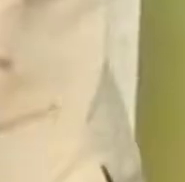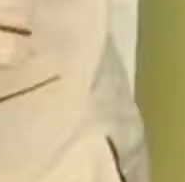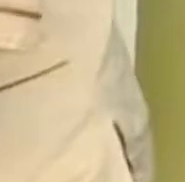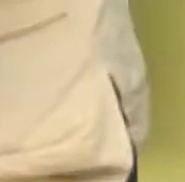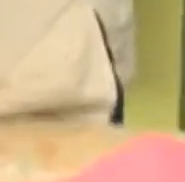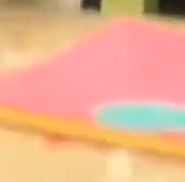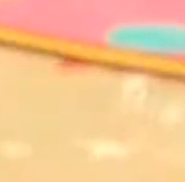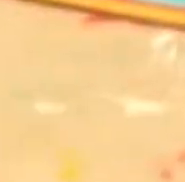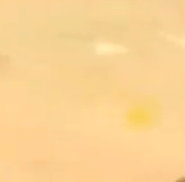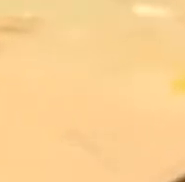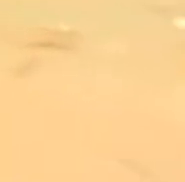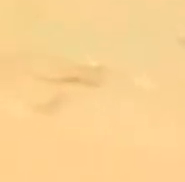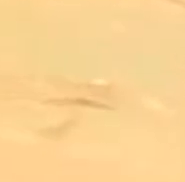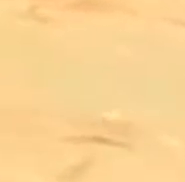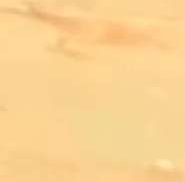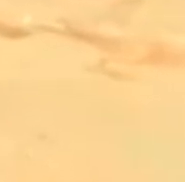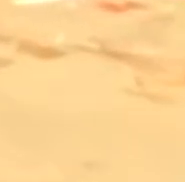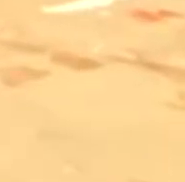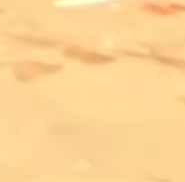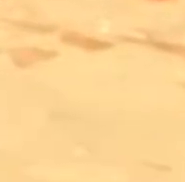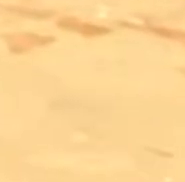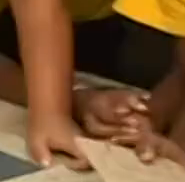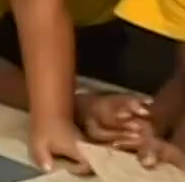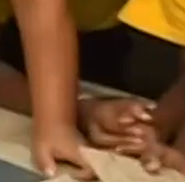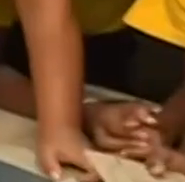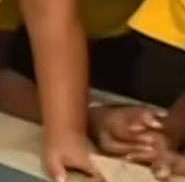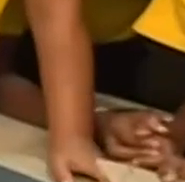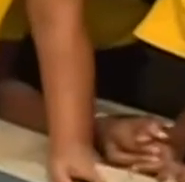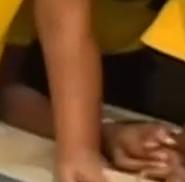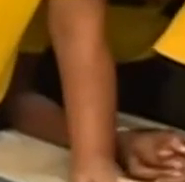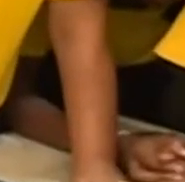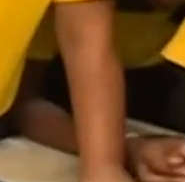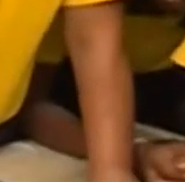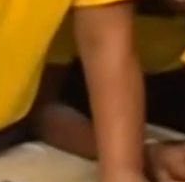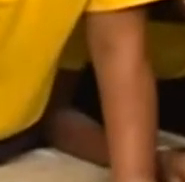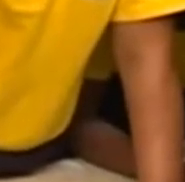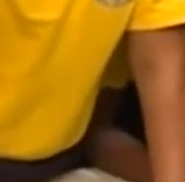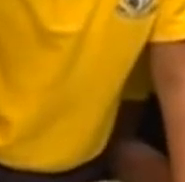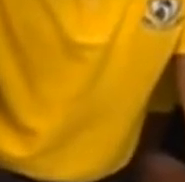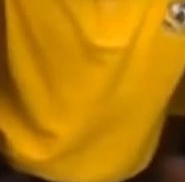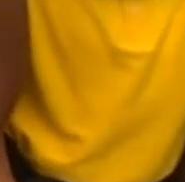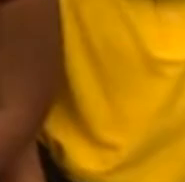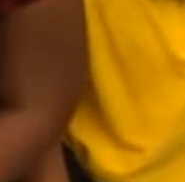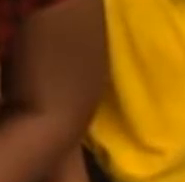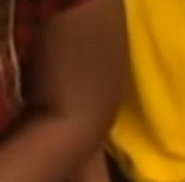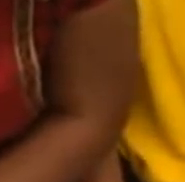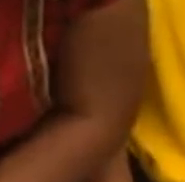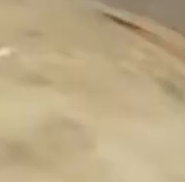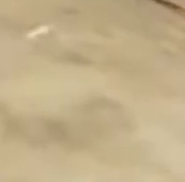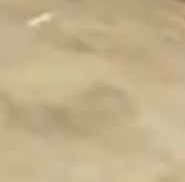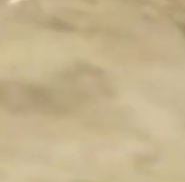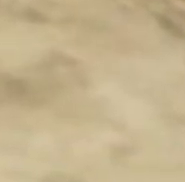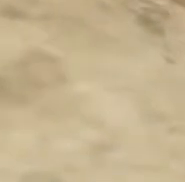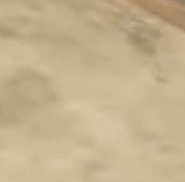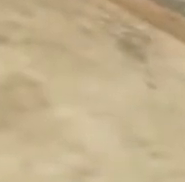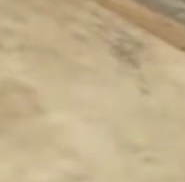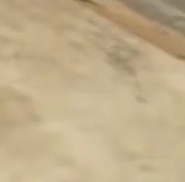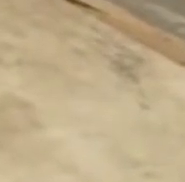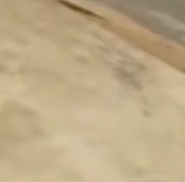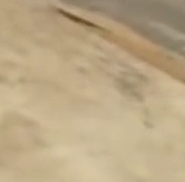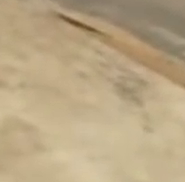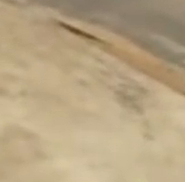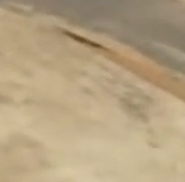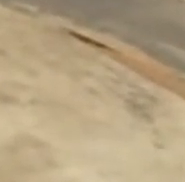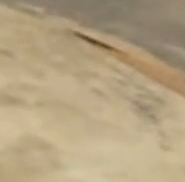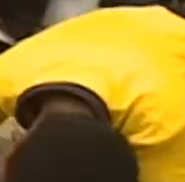used. Sain Wadu and Eunice Wadu, who are celebrated artists in Kenya and abroad, were handy to offer